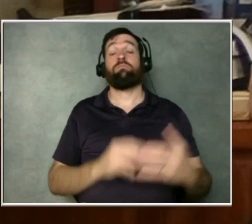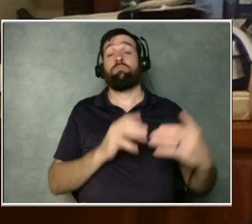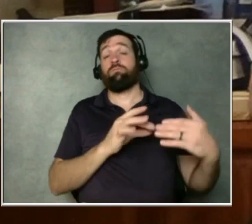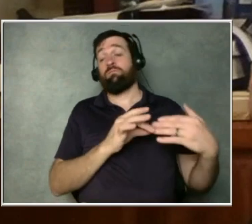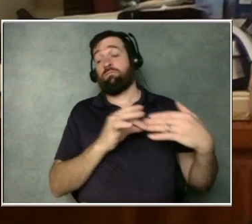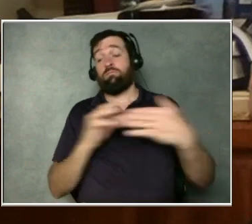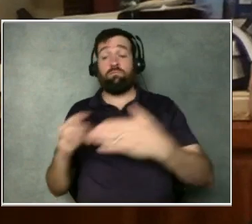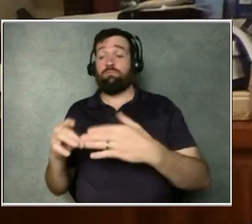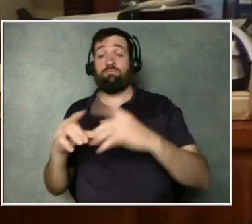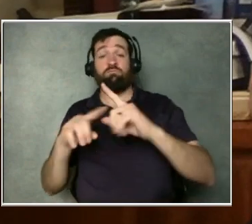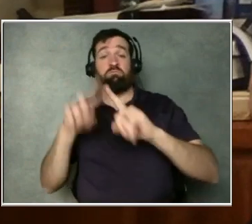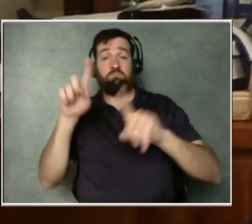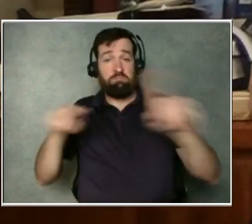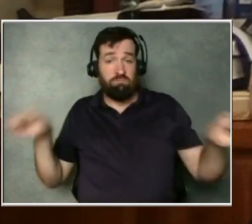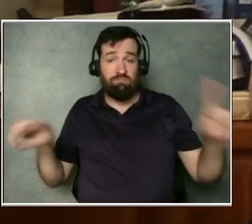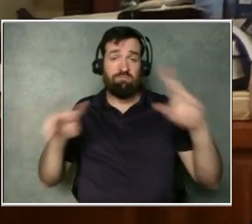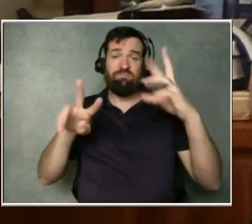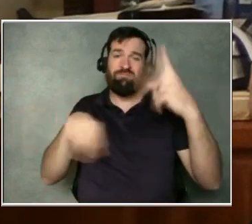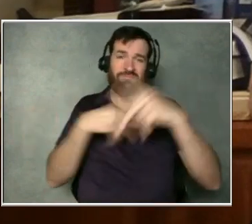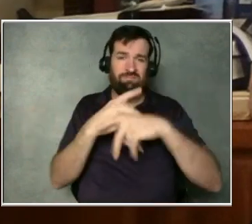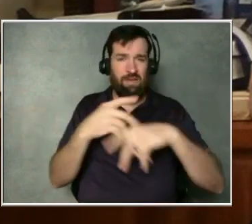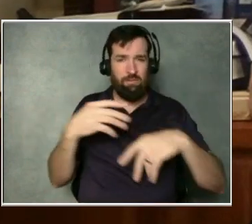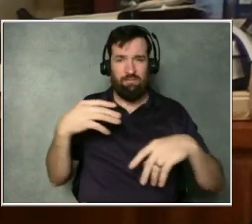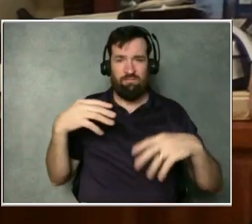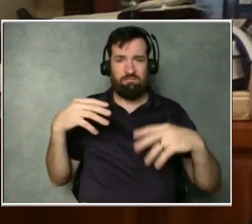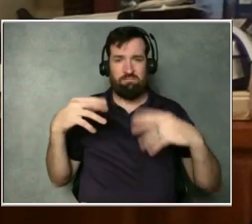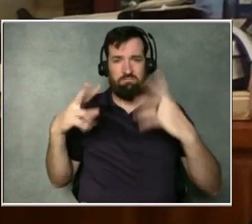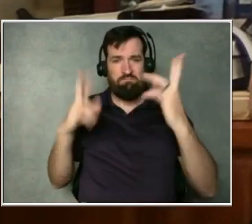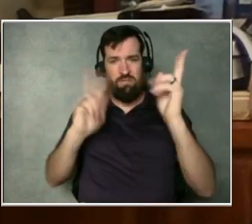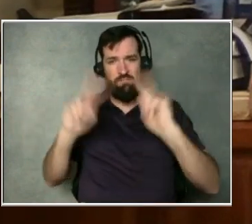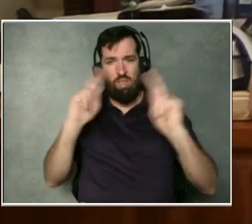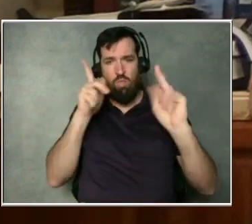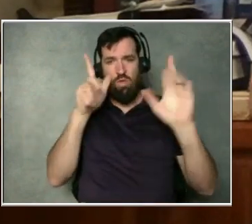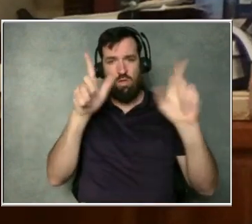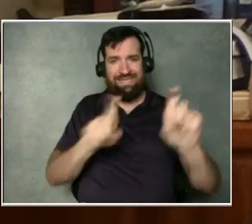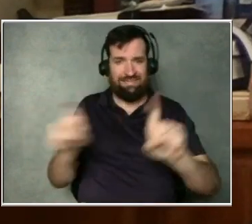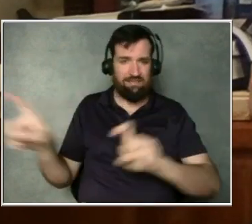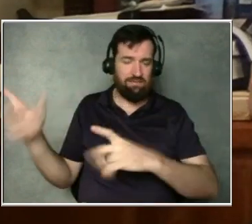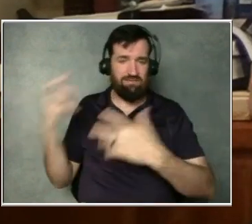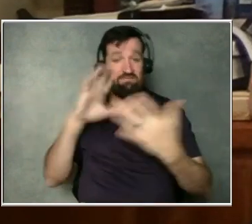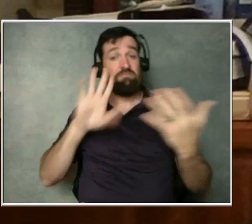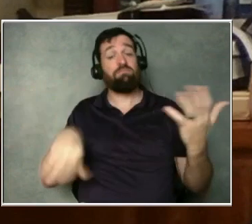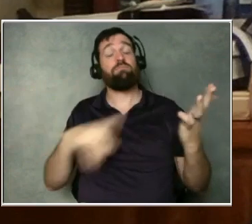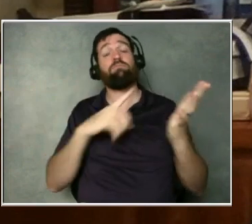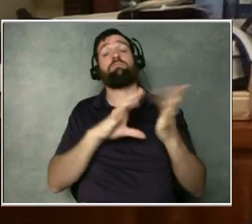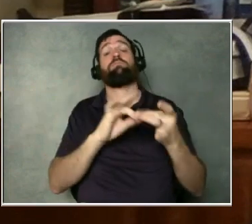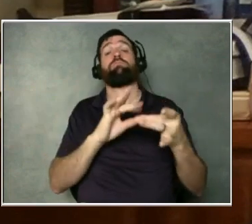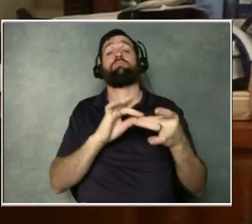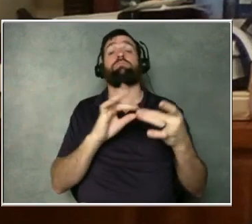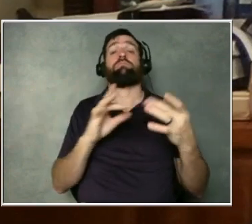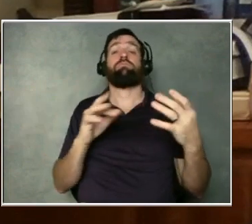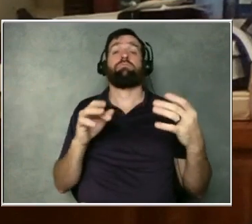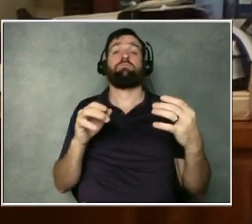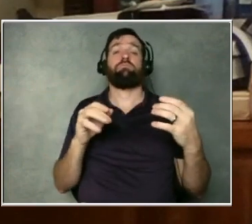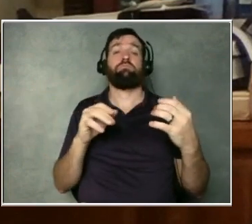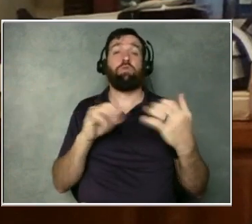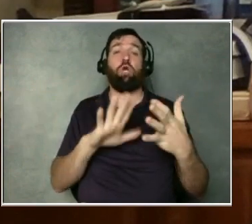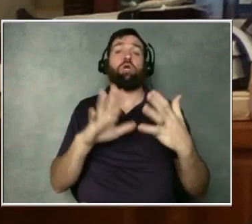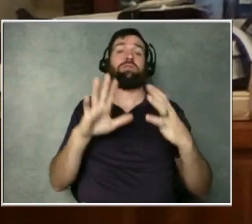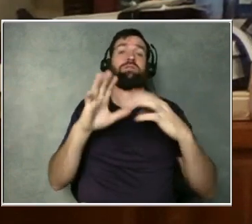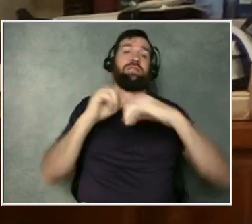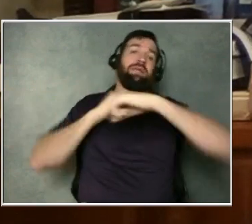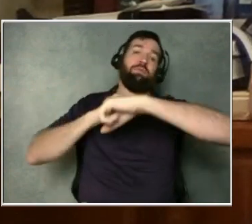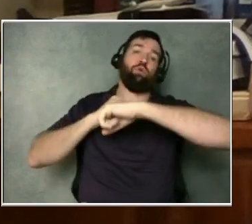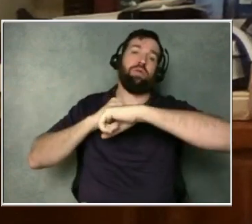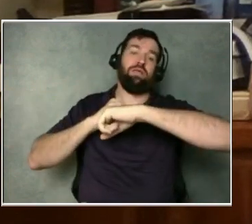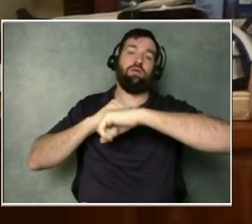whole series of candidates that are being tested right now, which, as you pointed out, induce immunity at the